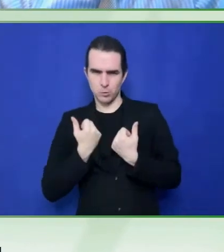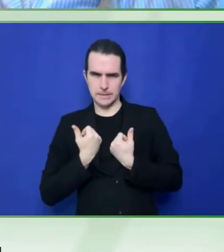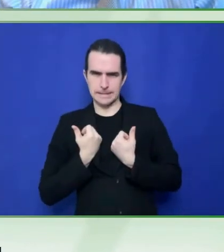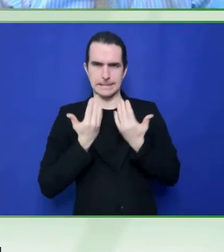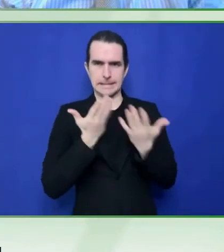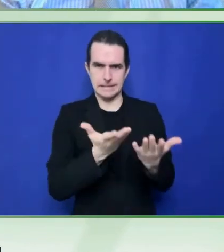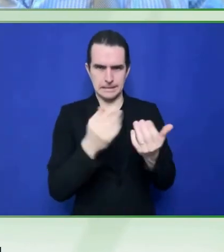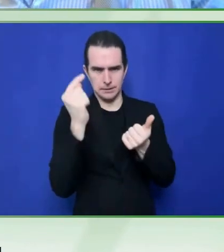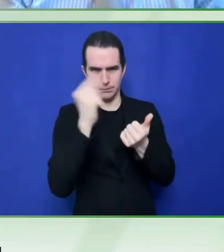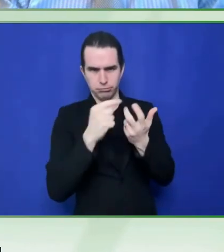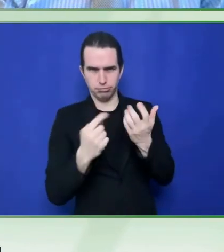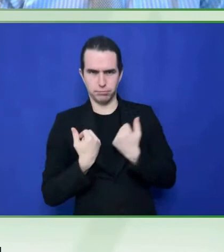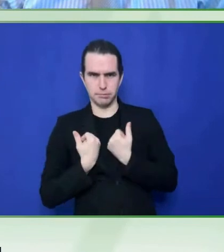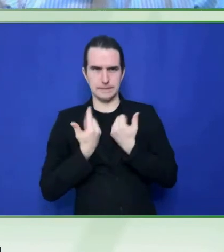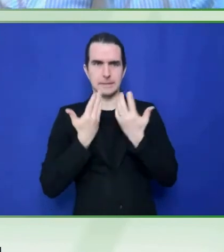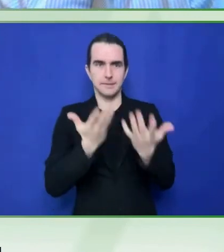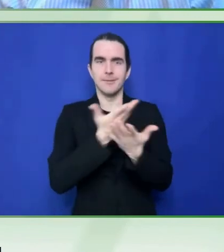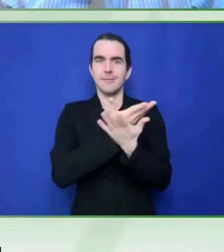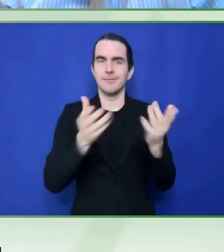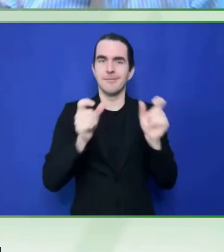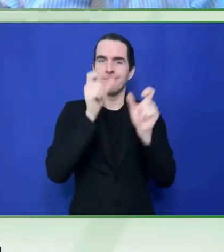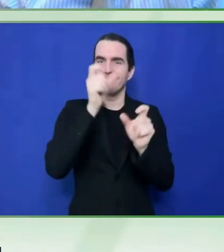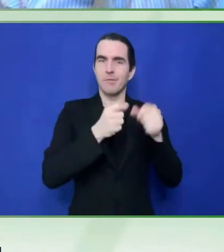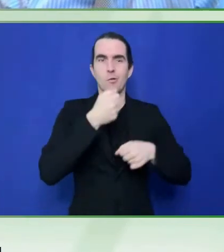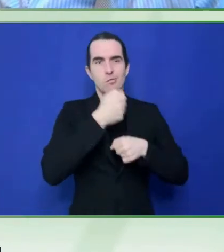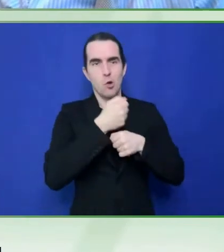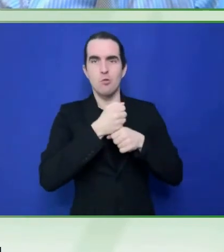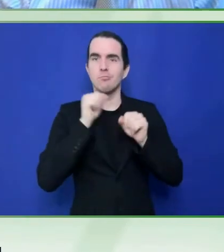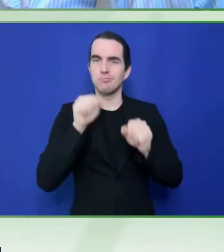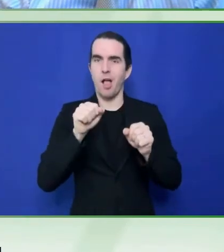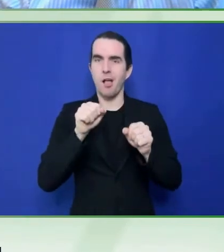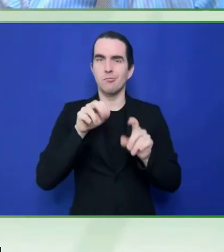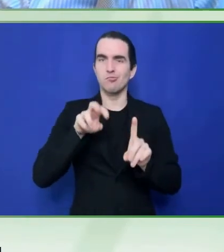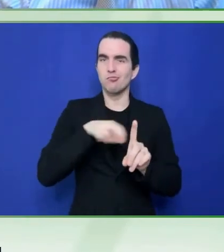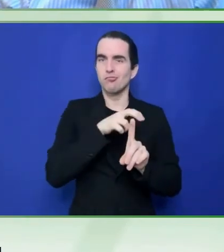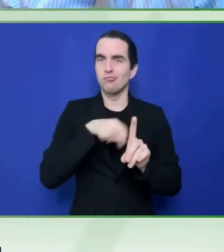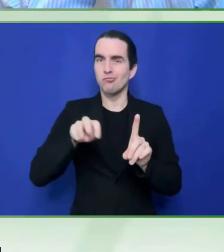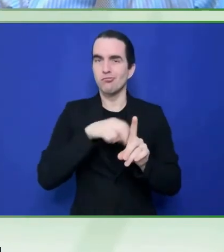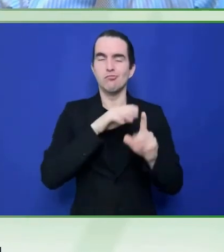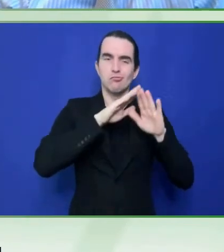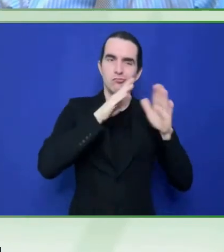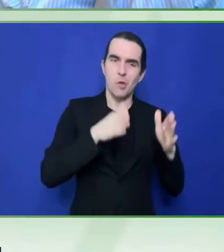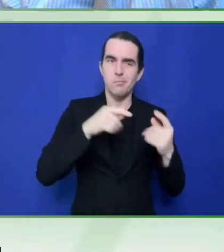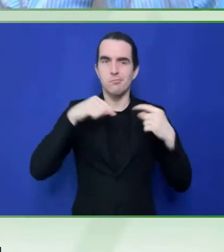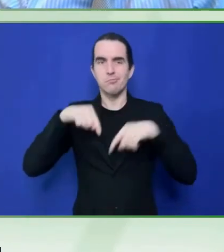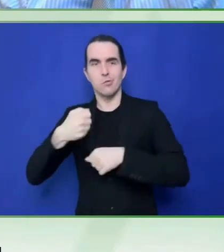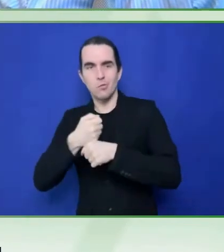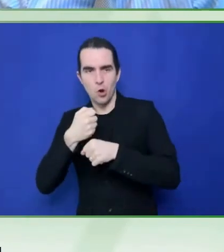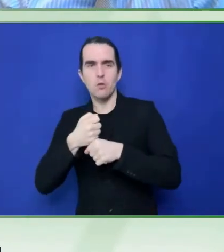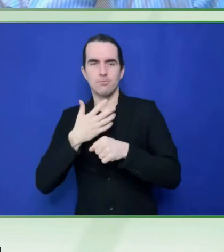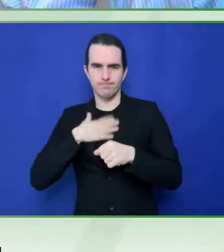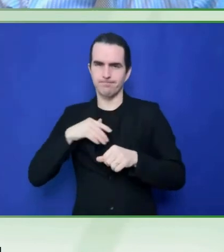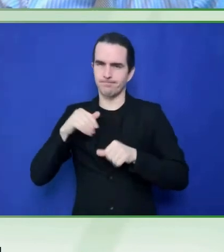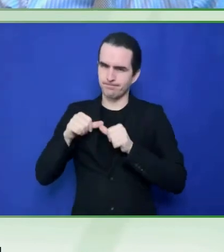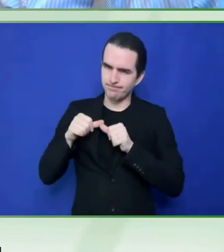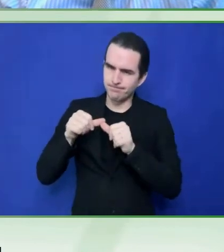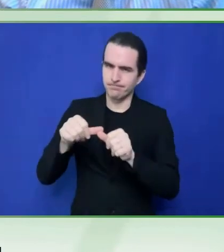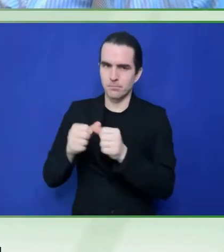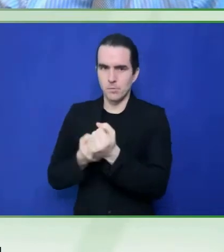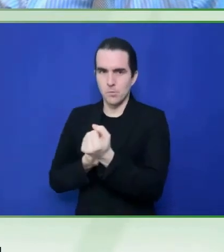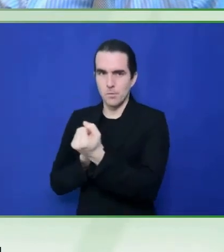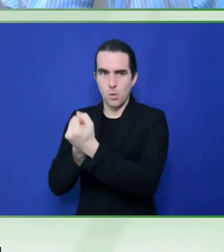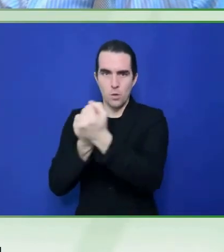employees. From the skill set, we realized we needed different skills in this transition. We